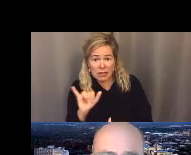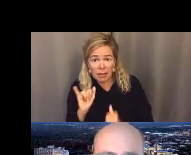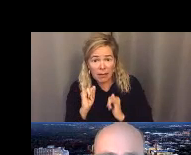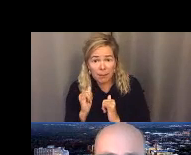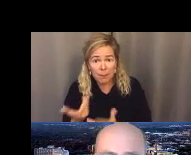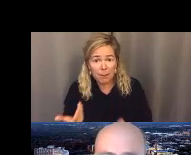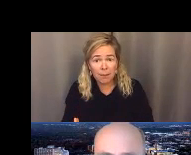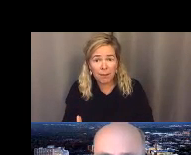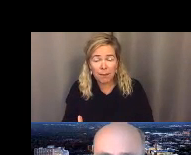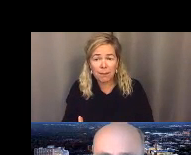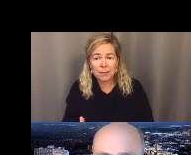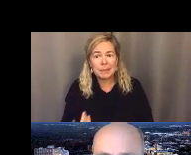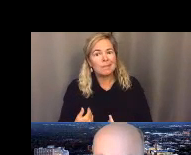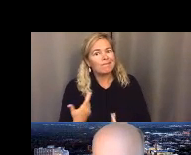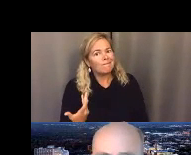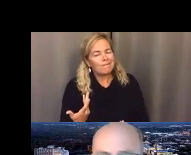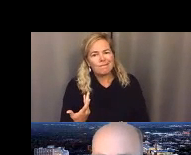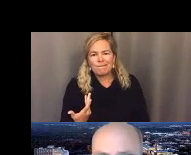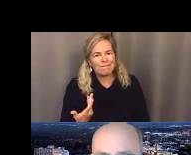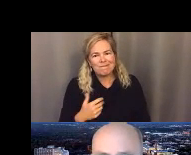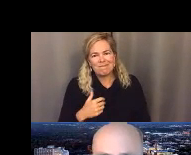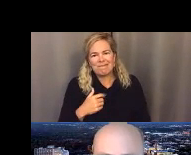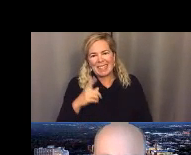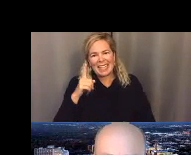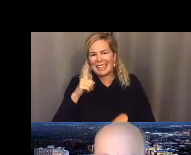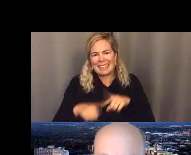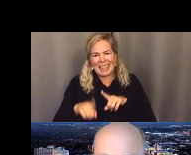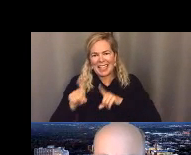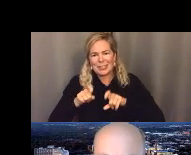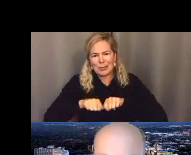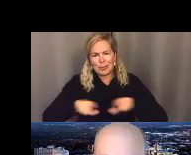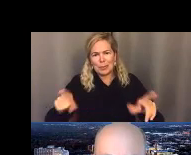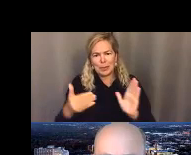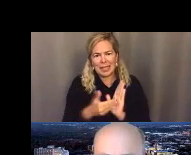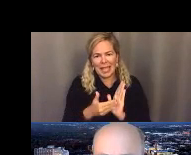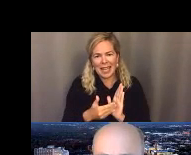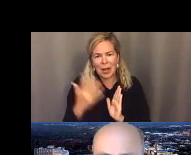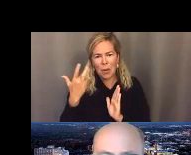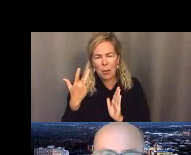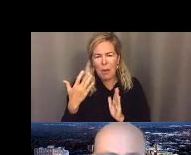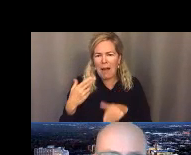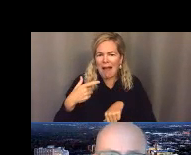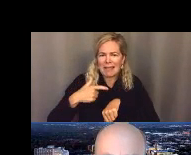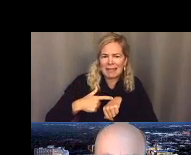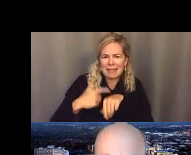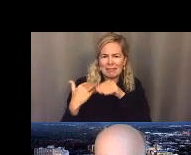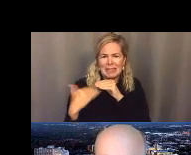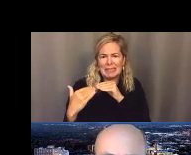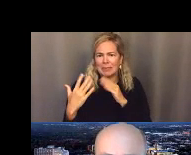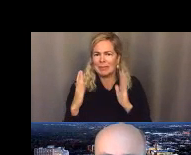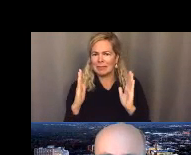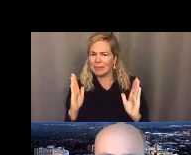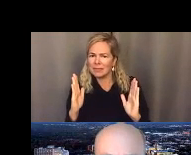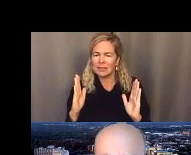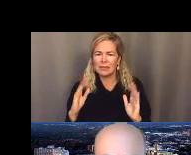I don't think we'll be able to redo the whole survey again, just because we're working with a pretty short time window to try to. We're in the focus group